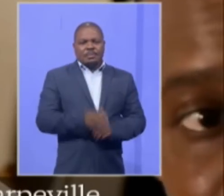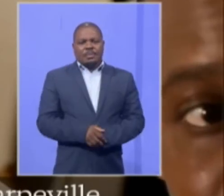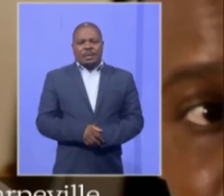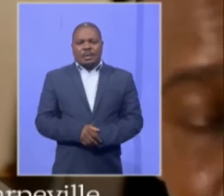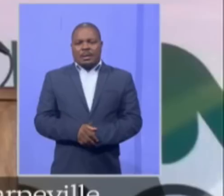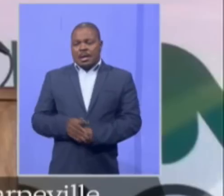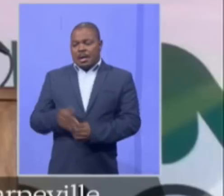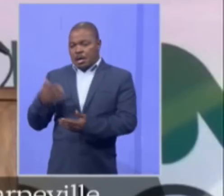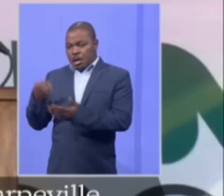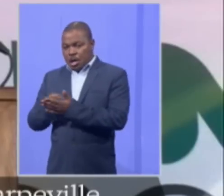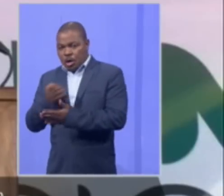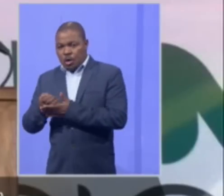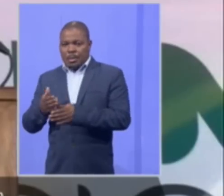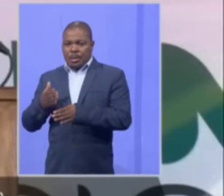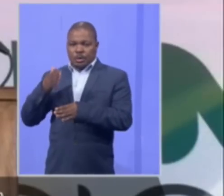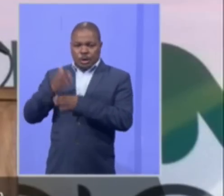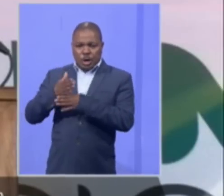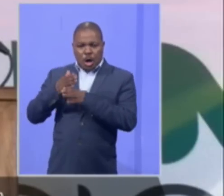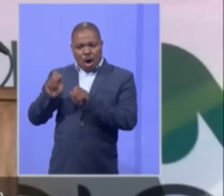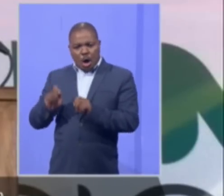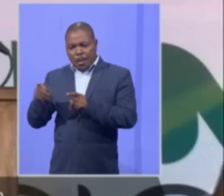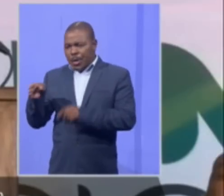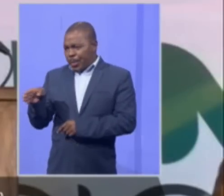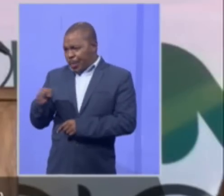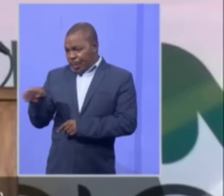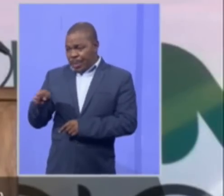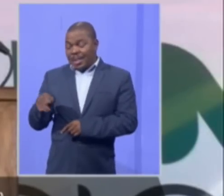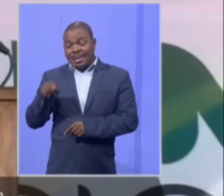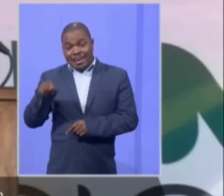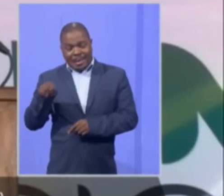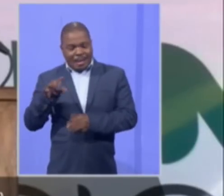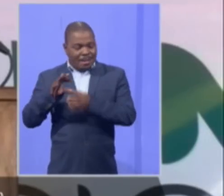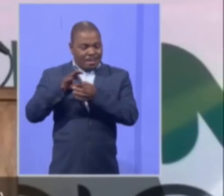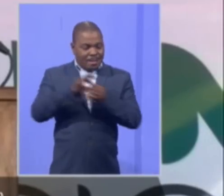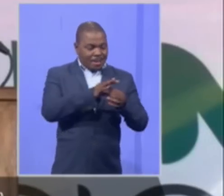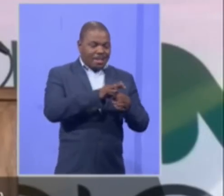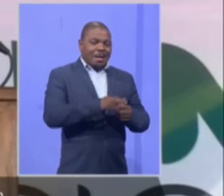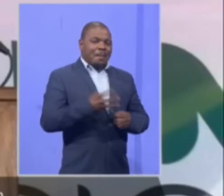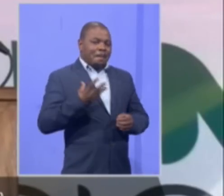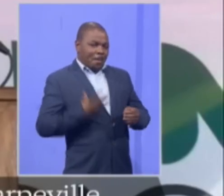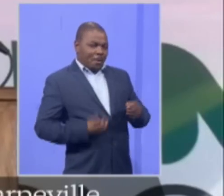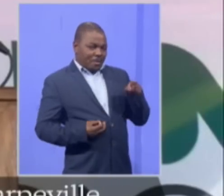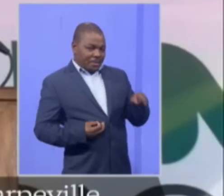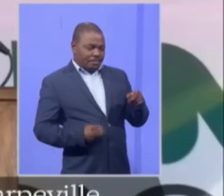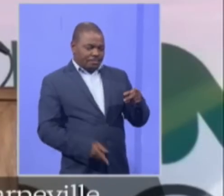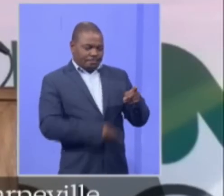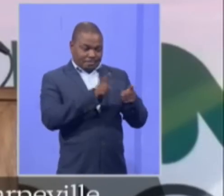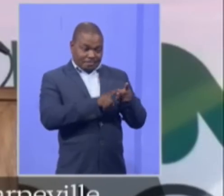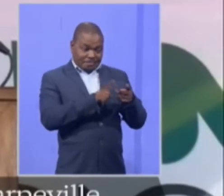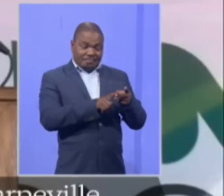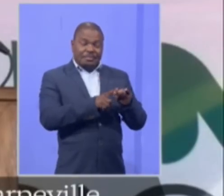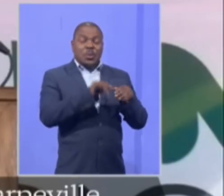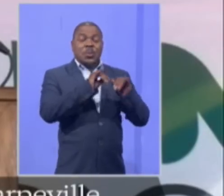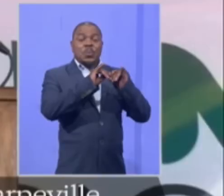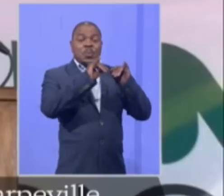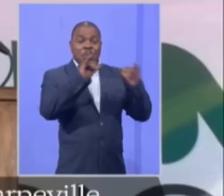and employment opportunities has a direct correlation to poverty and it